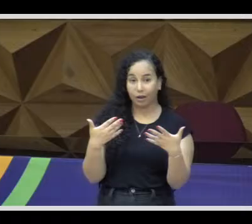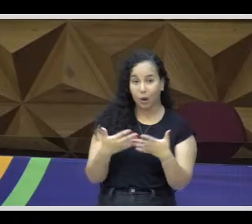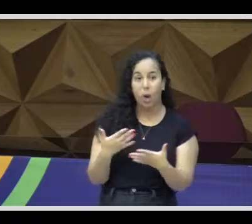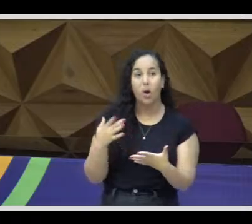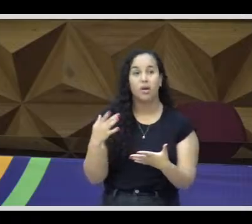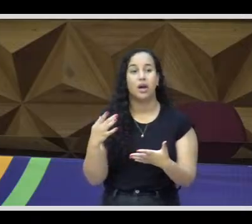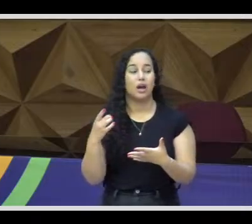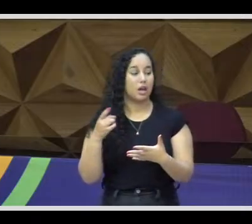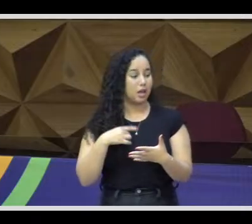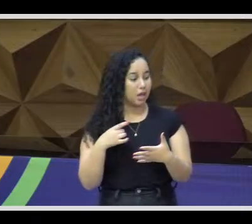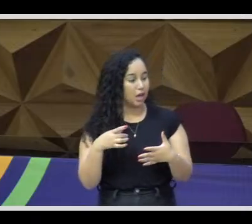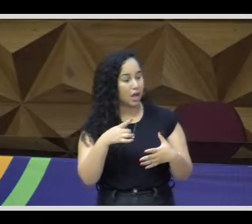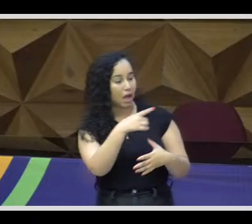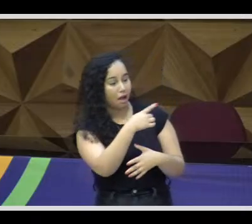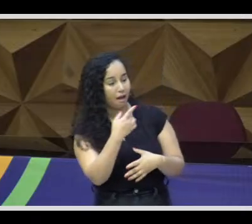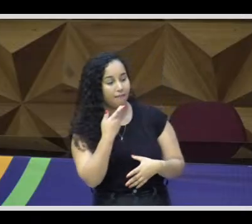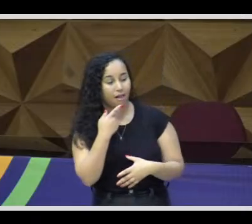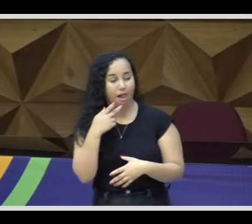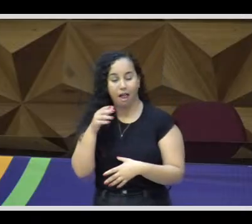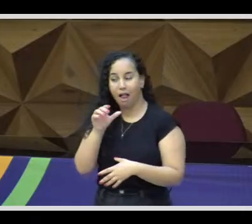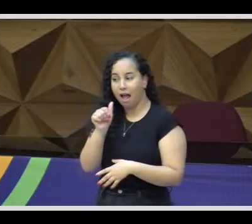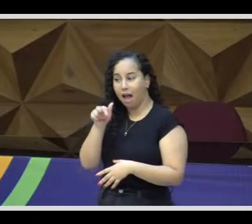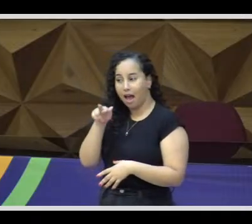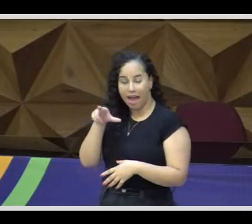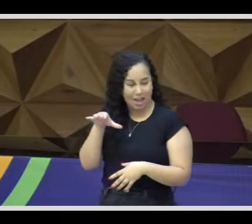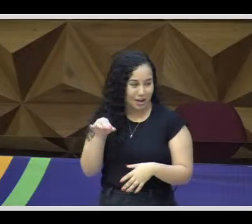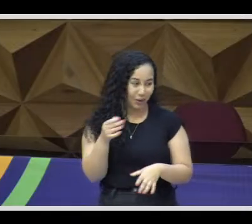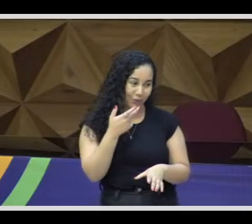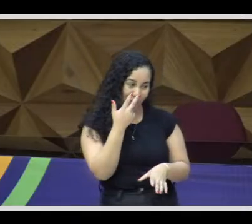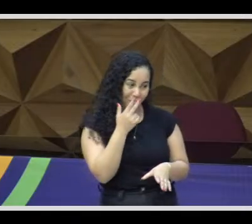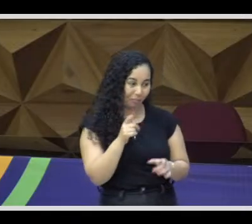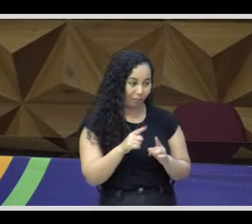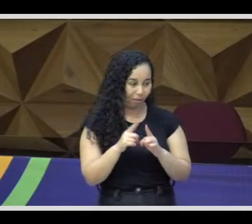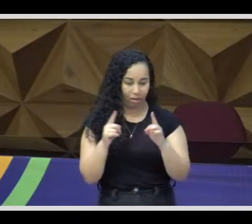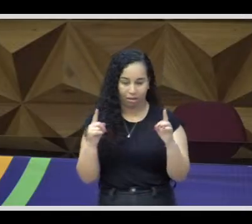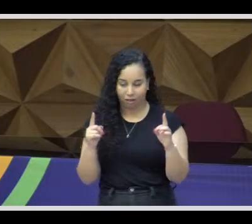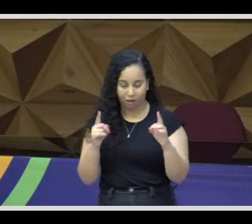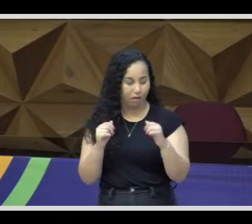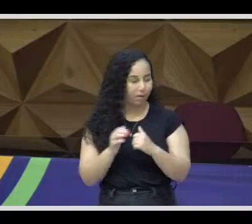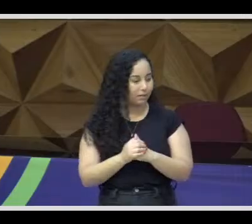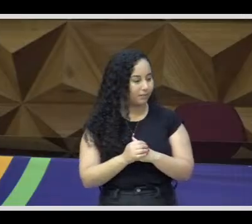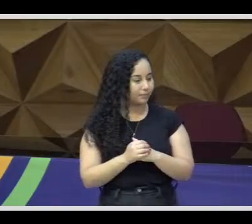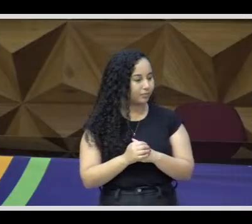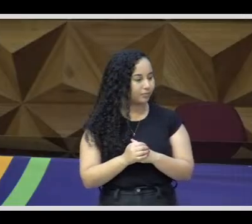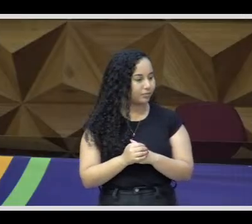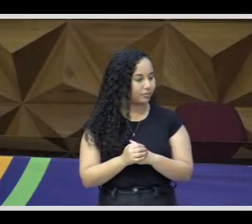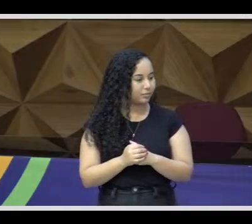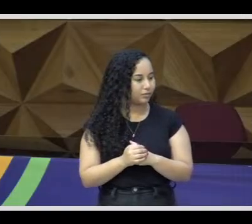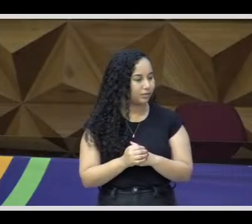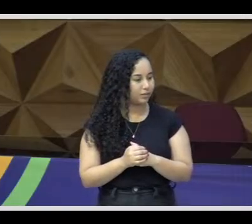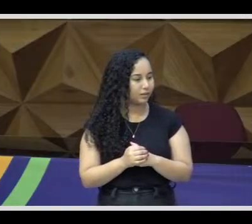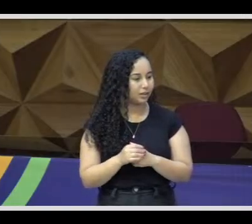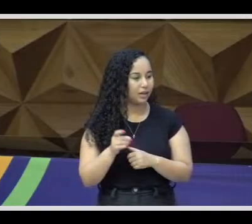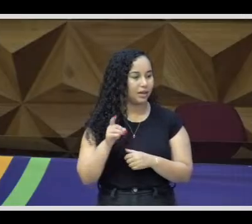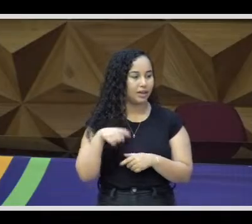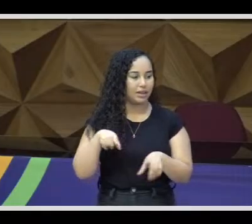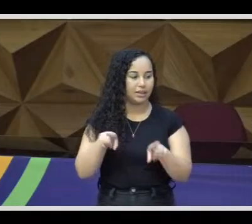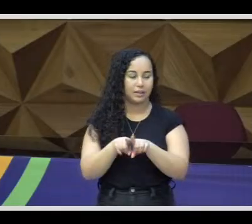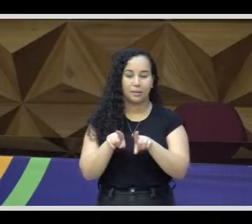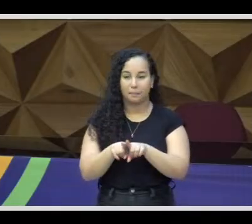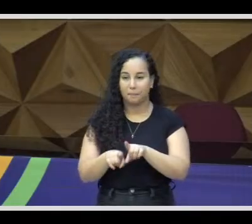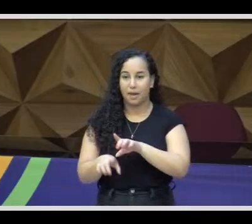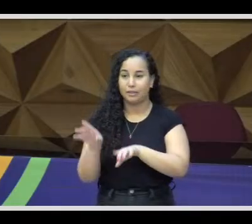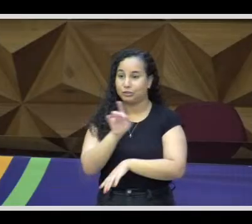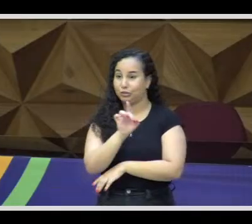the agribusiness doesn't like you very much in this example, whereas the extreme right is